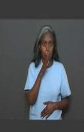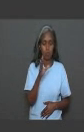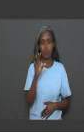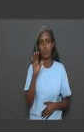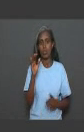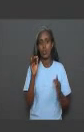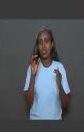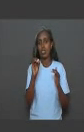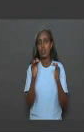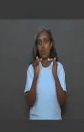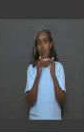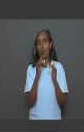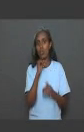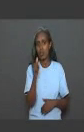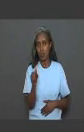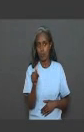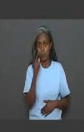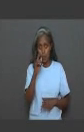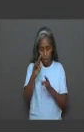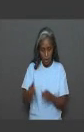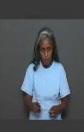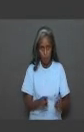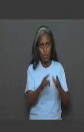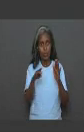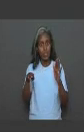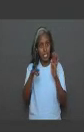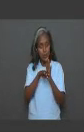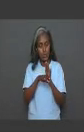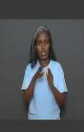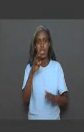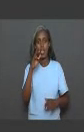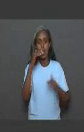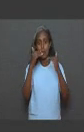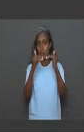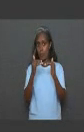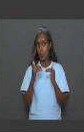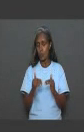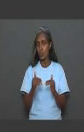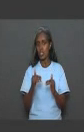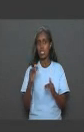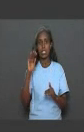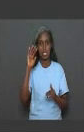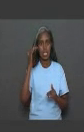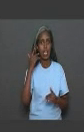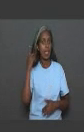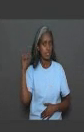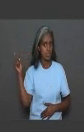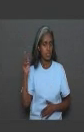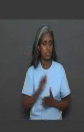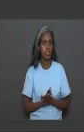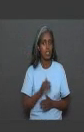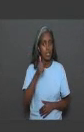D equal 0, one way of denoting a proportion is like